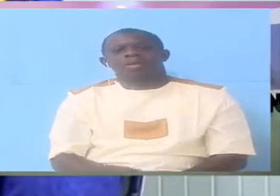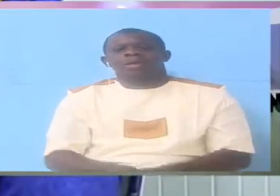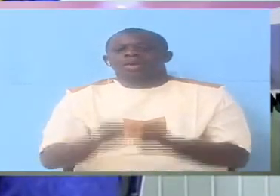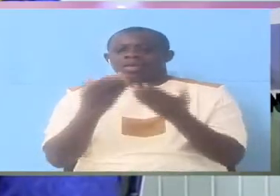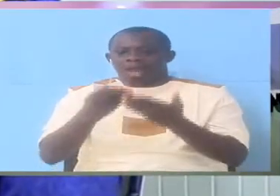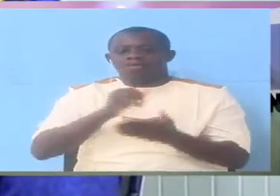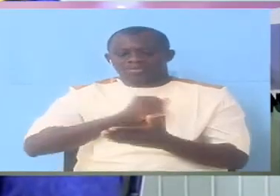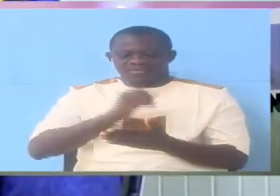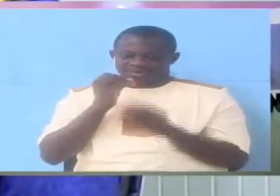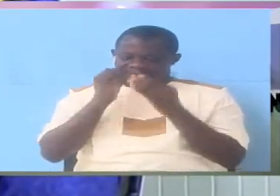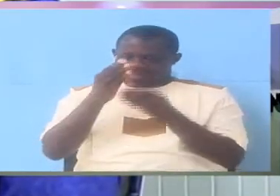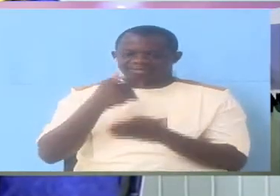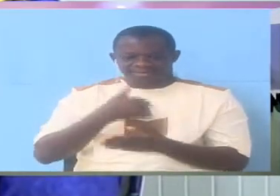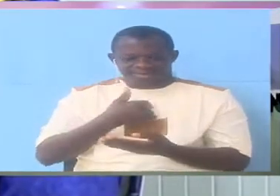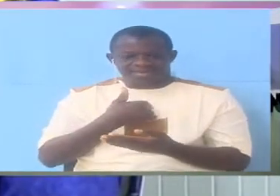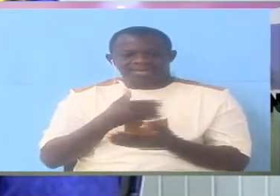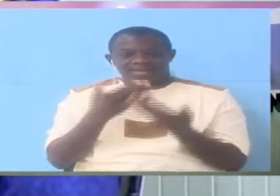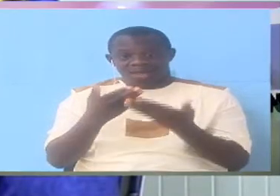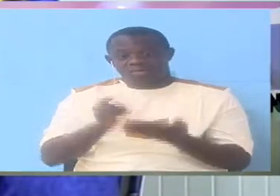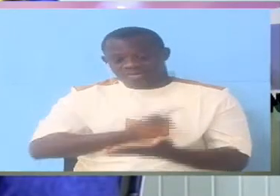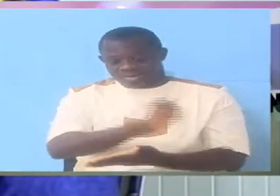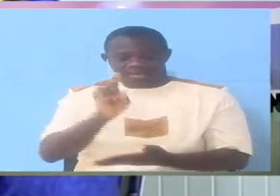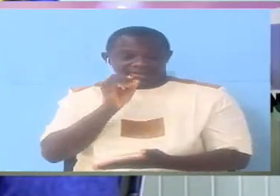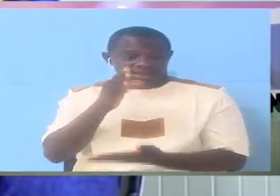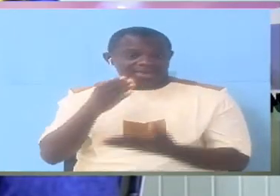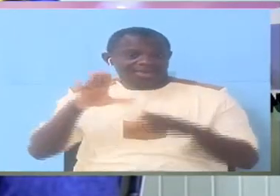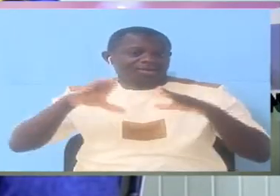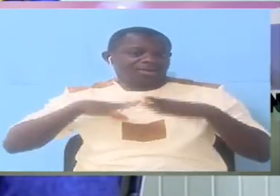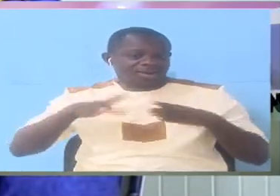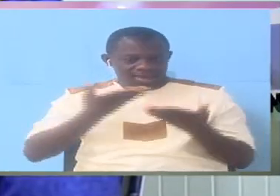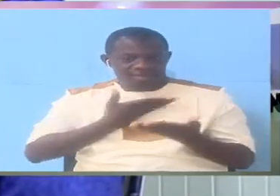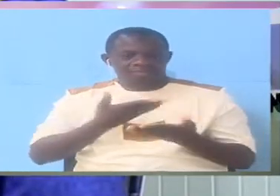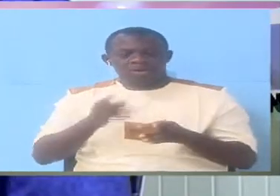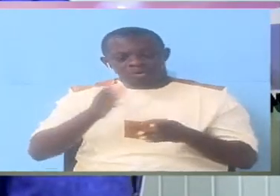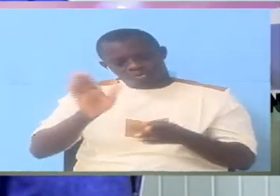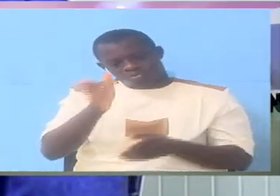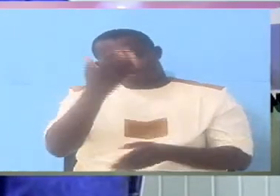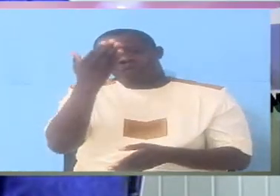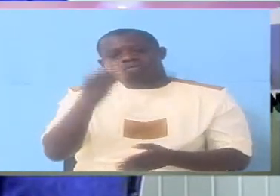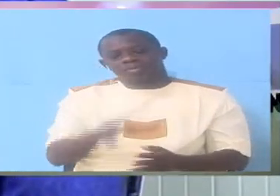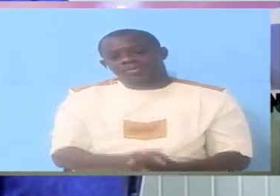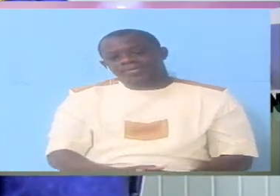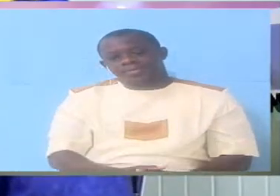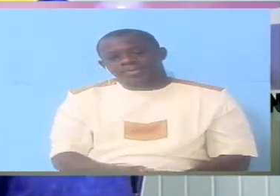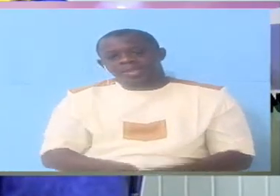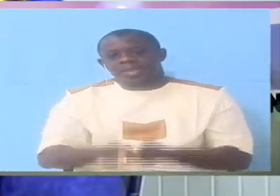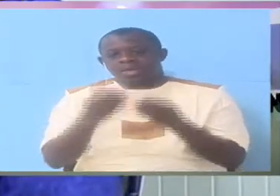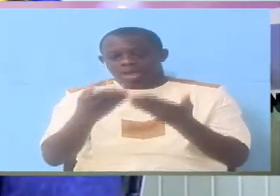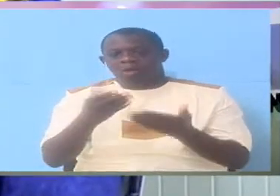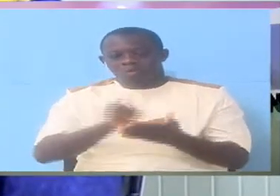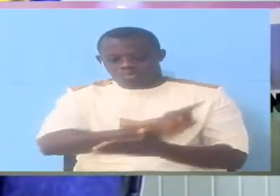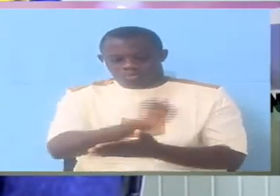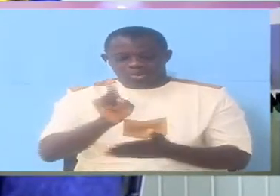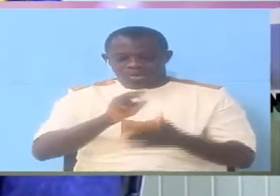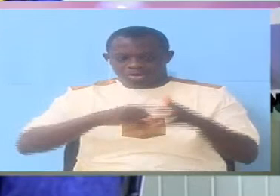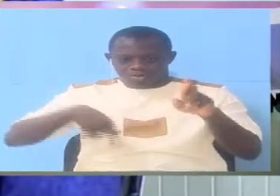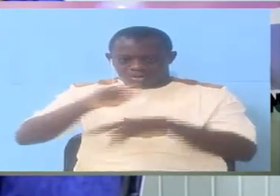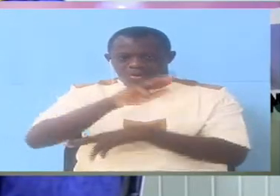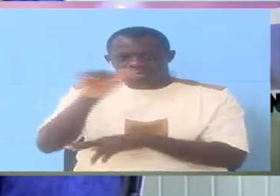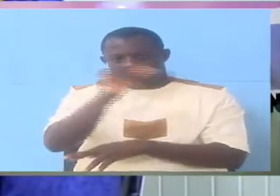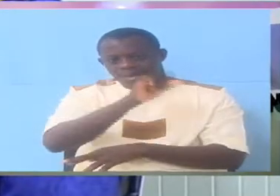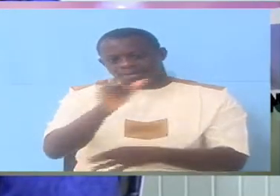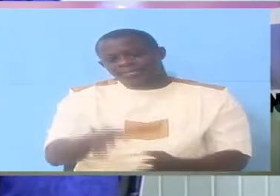he said to me, well, they have said that they are now ready. Go. And then we returned back.